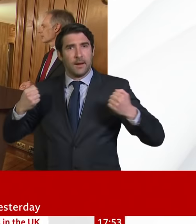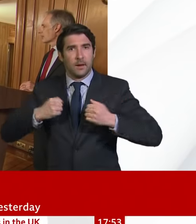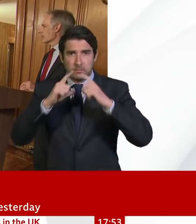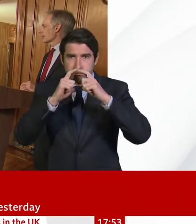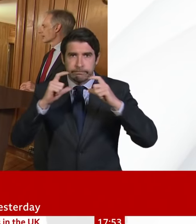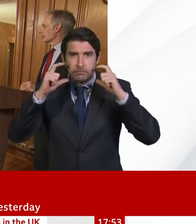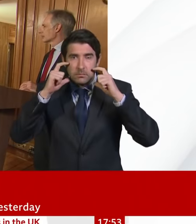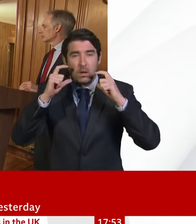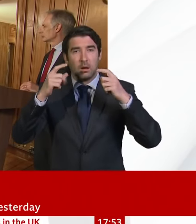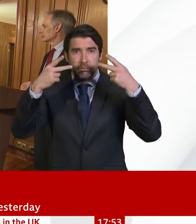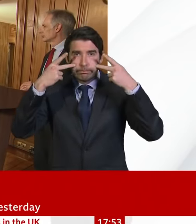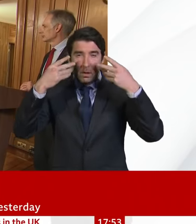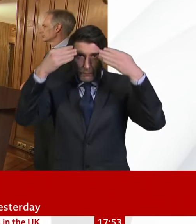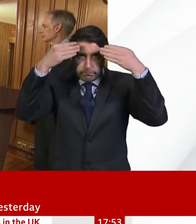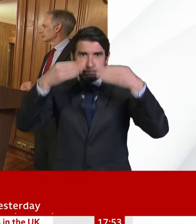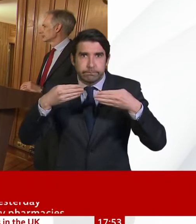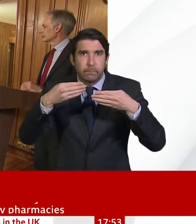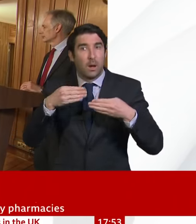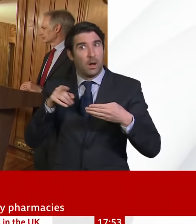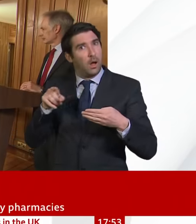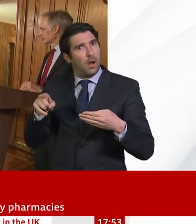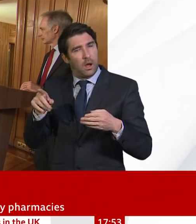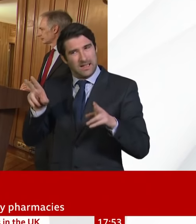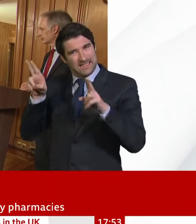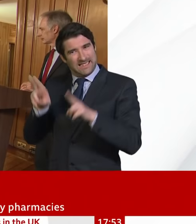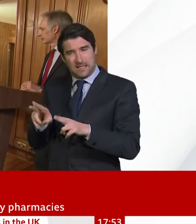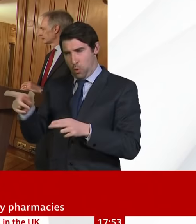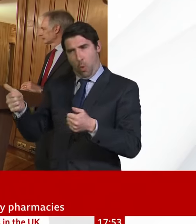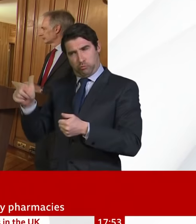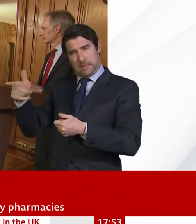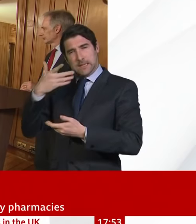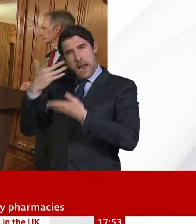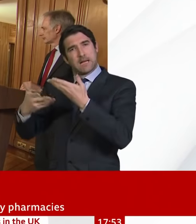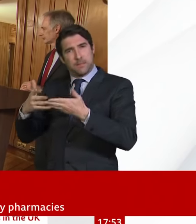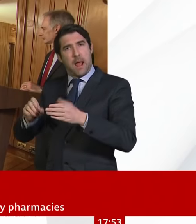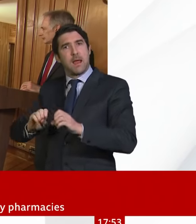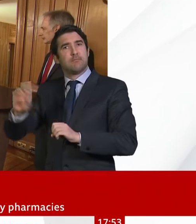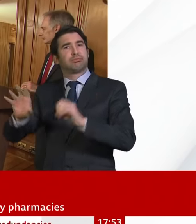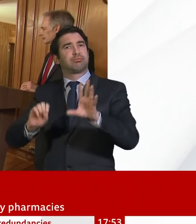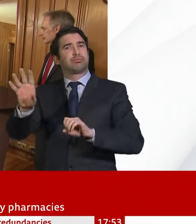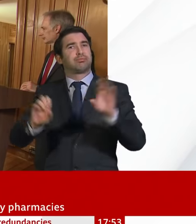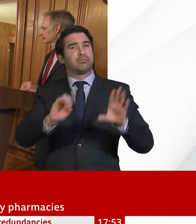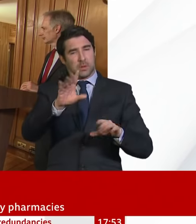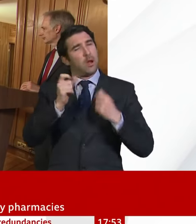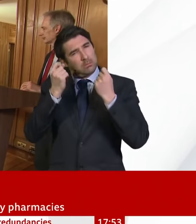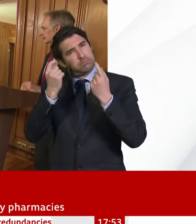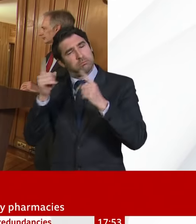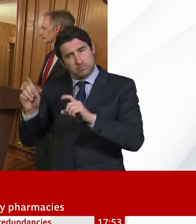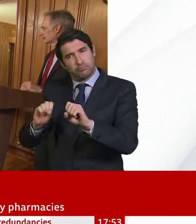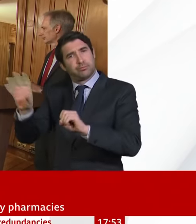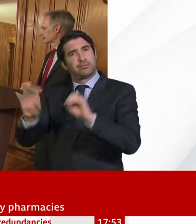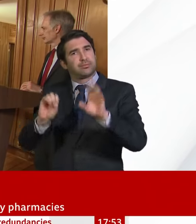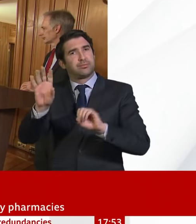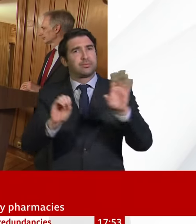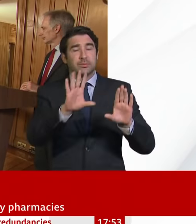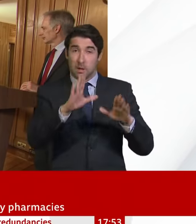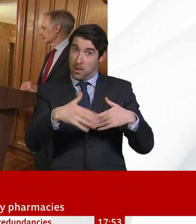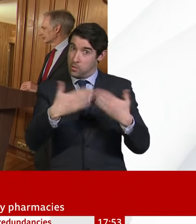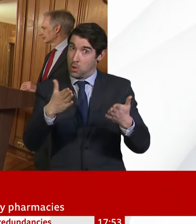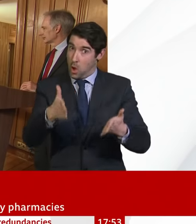medical and frontline staff, which the Secretary of State has talked about how you're trying to correct. But lots of hospitals are